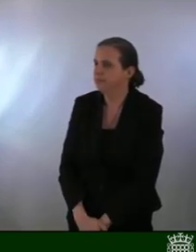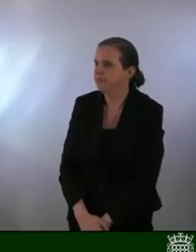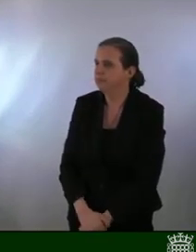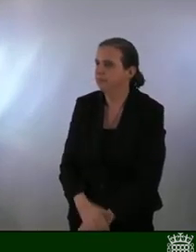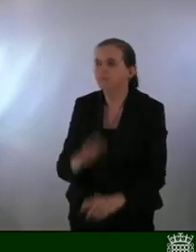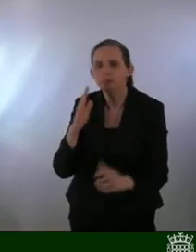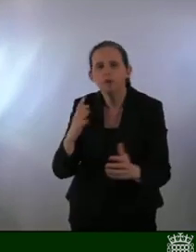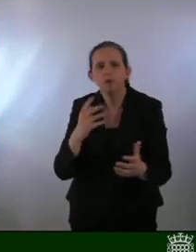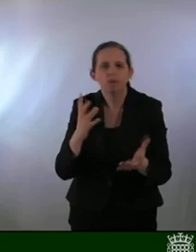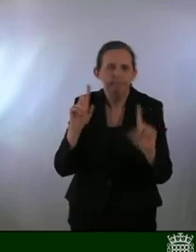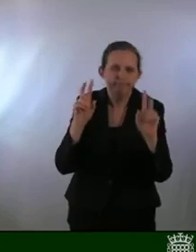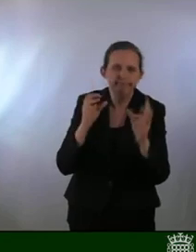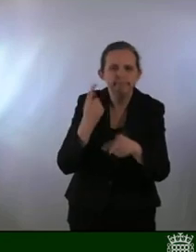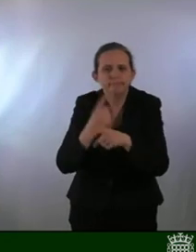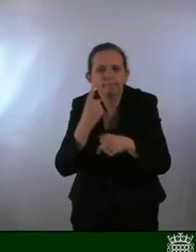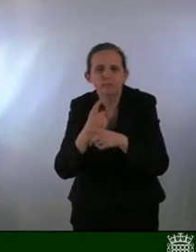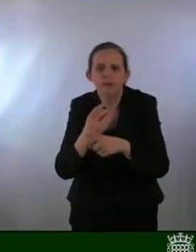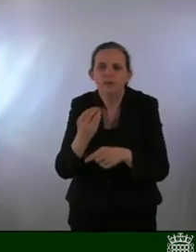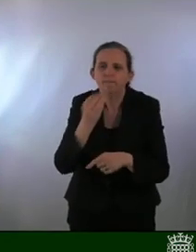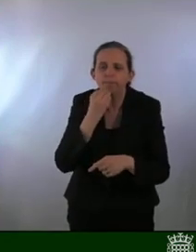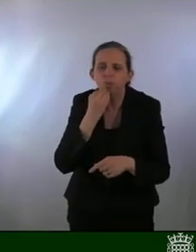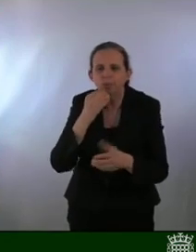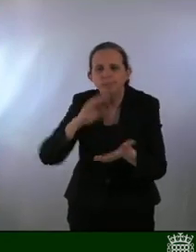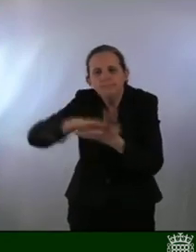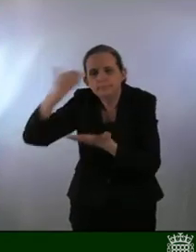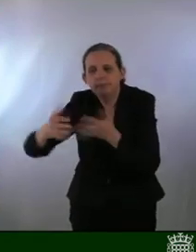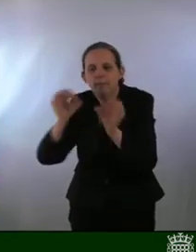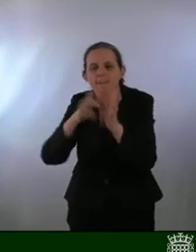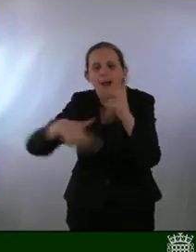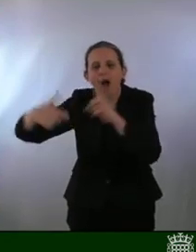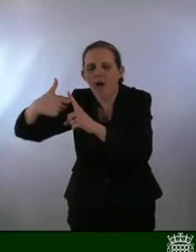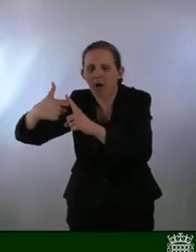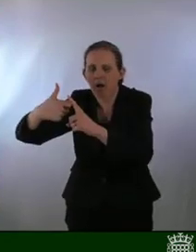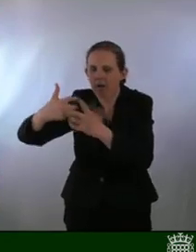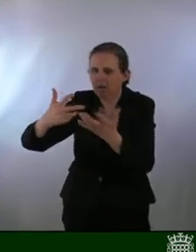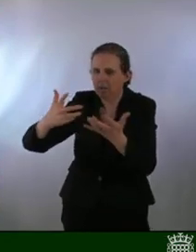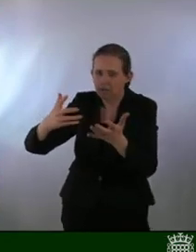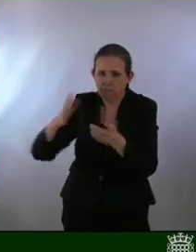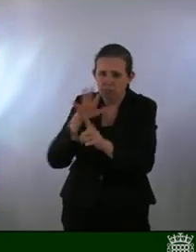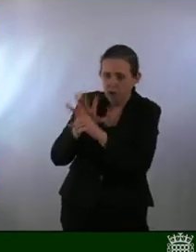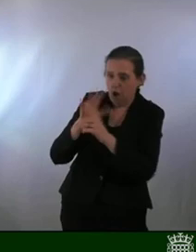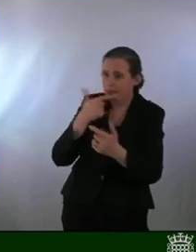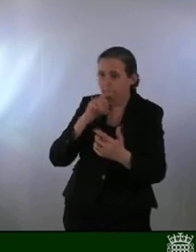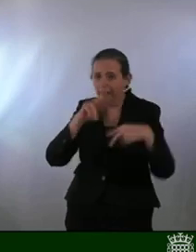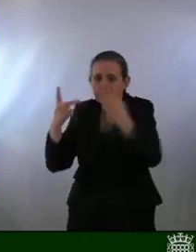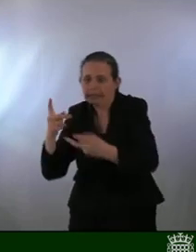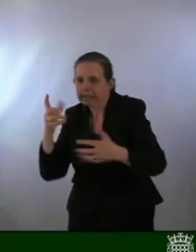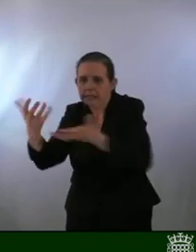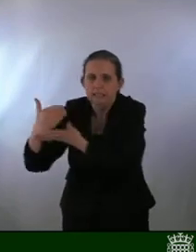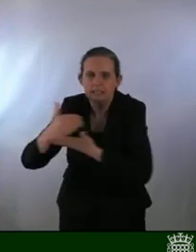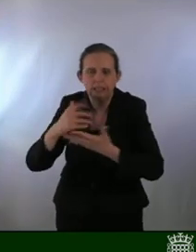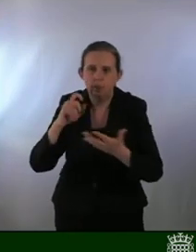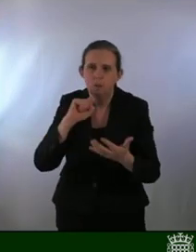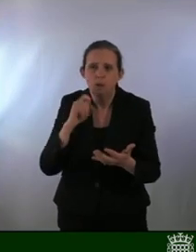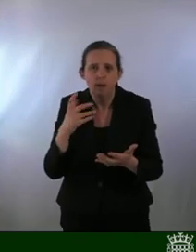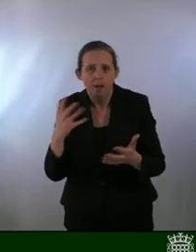Mr. Speaker, food banks will be under unprecedented pressure in this period. What measures will be put in place in order to provide volunteers with